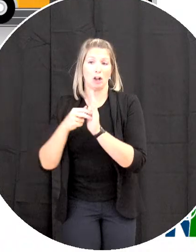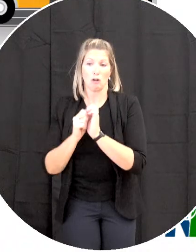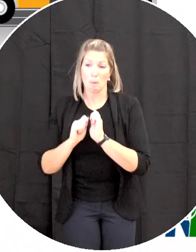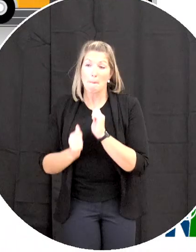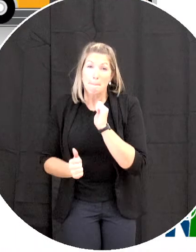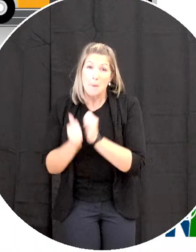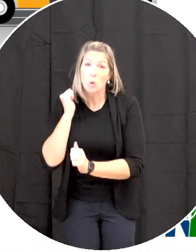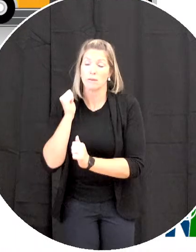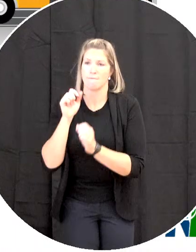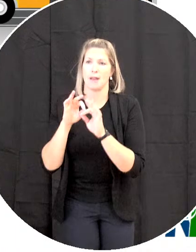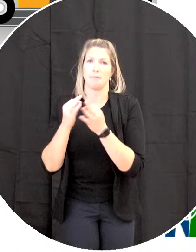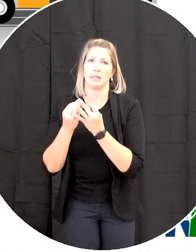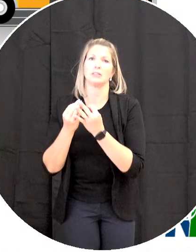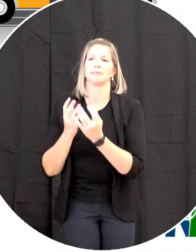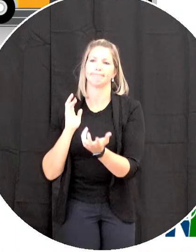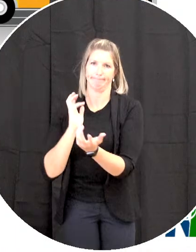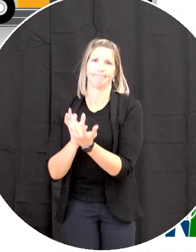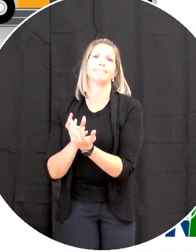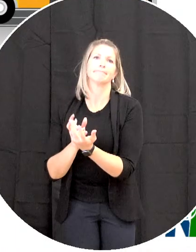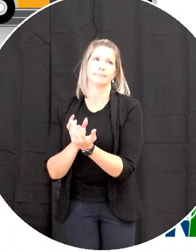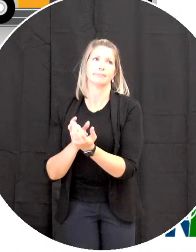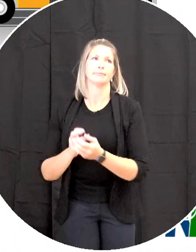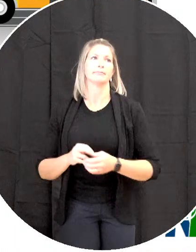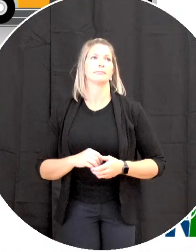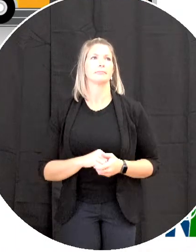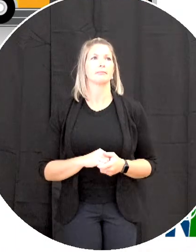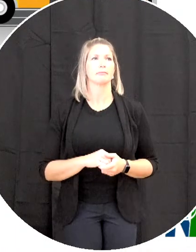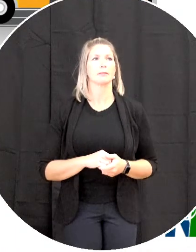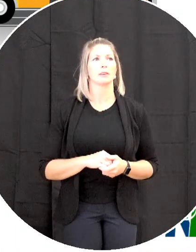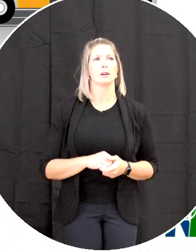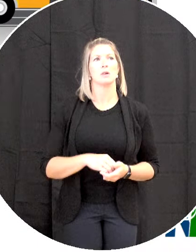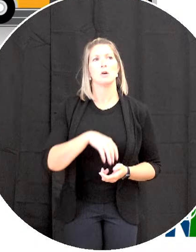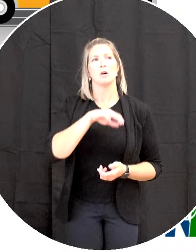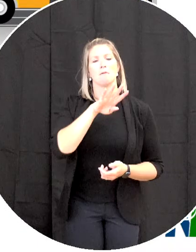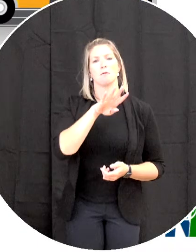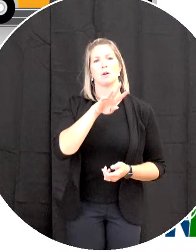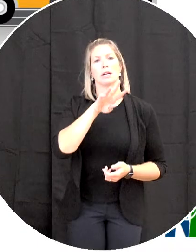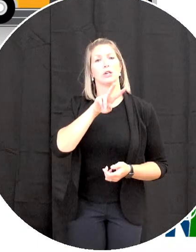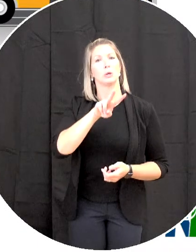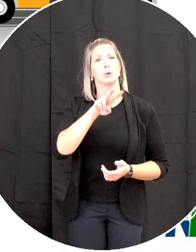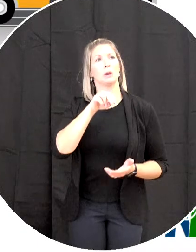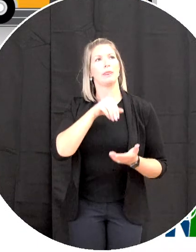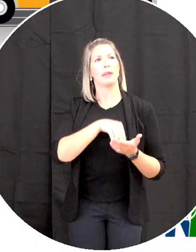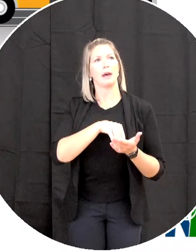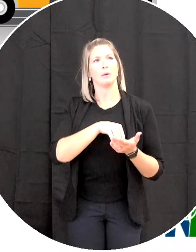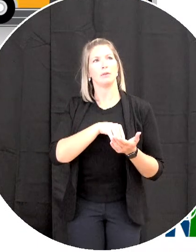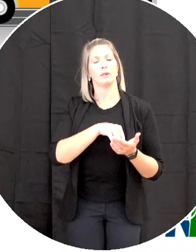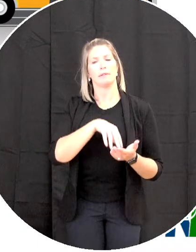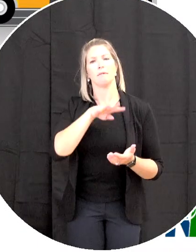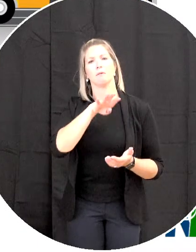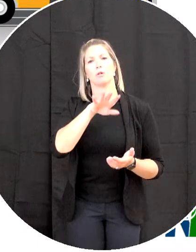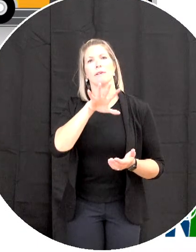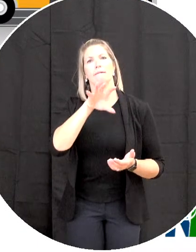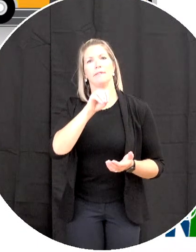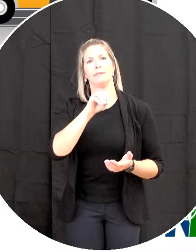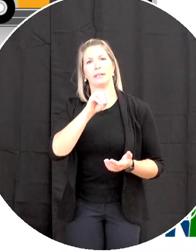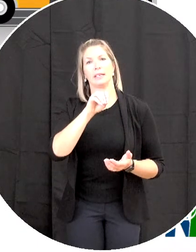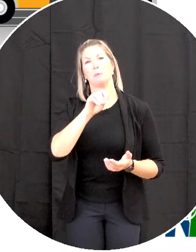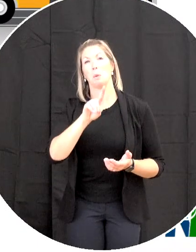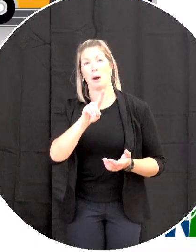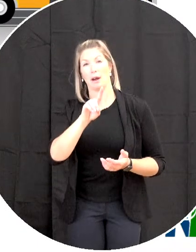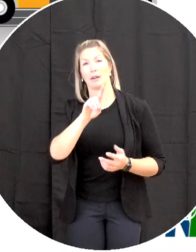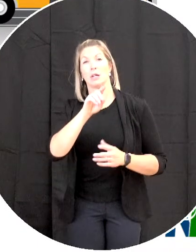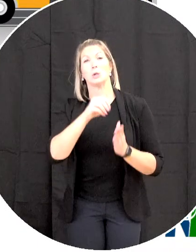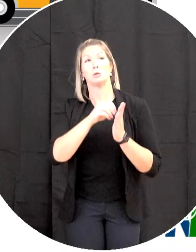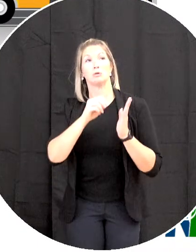statistics: of our 64,000 odd students, there's about 42,000 and a half eligible riders. So about